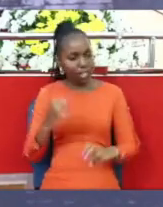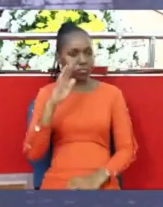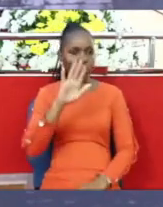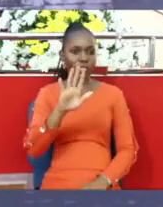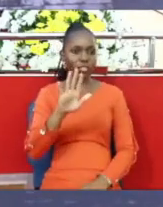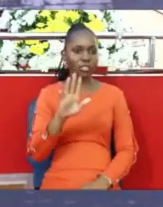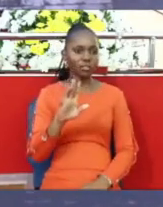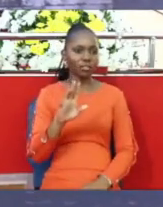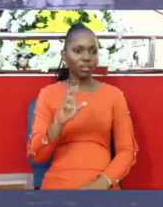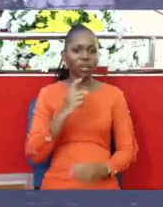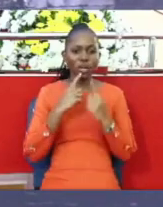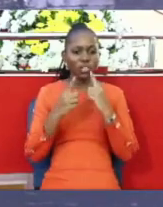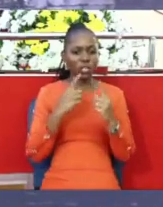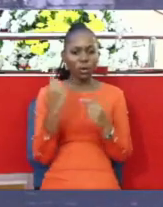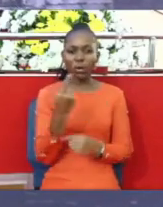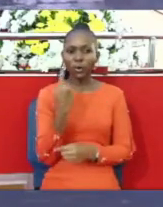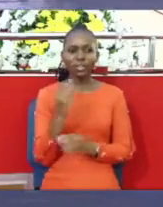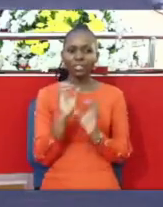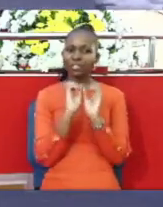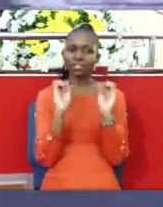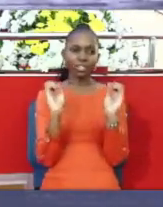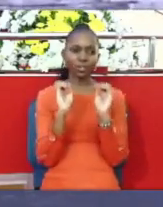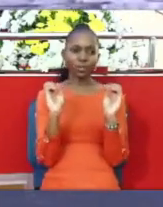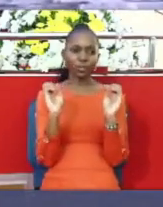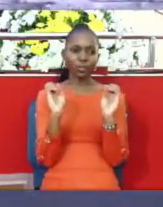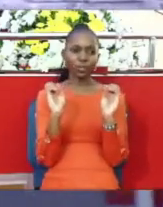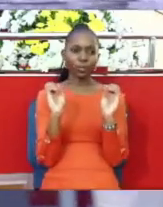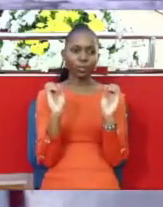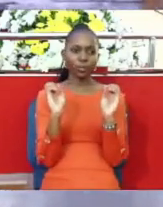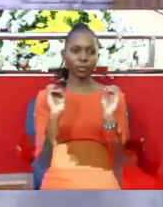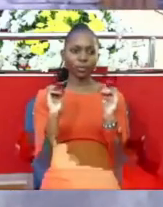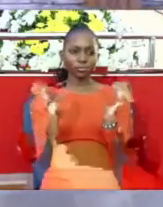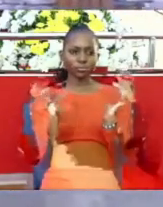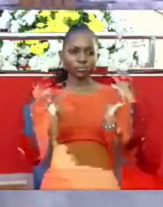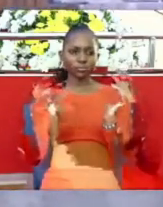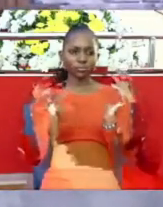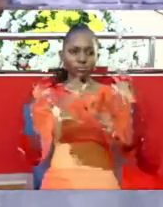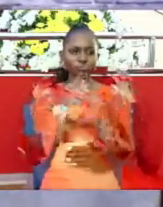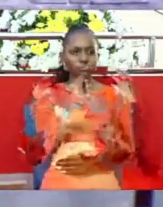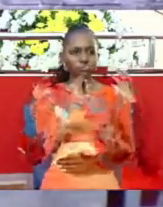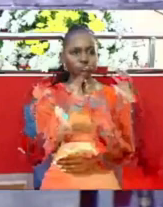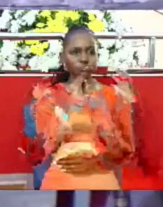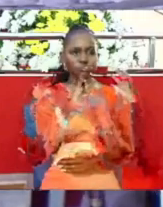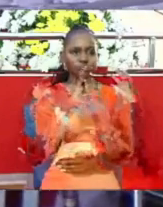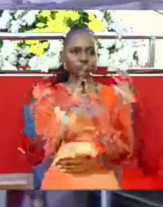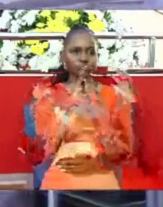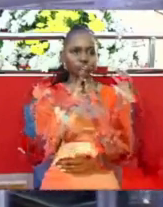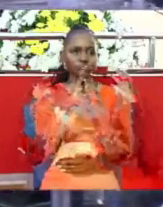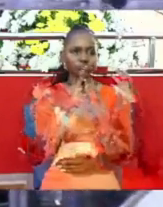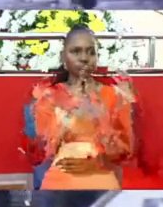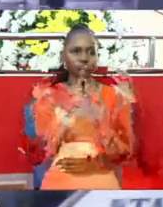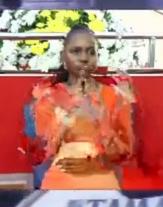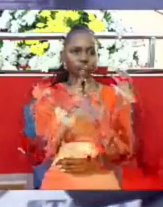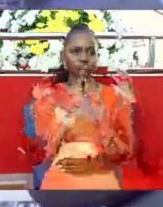uimbao. Unless I practice, hadi ni utendeze kazi. Unless I use that word, hadi nitumie yale maneno, my life will still be the